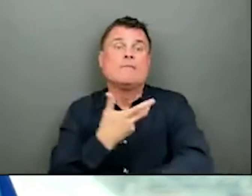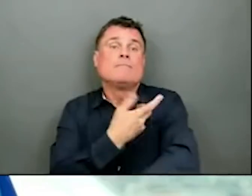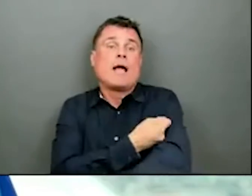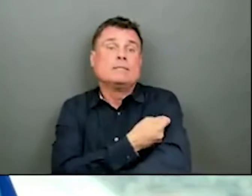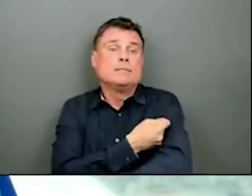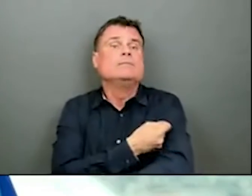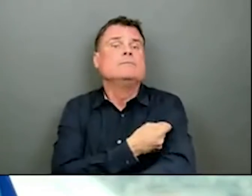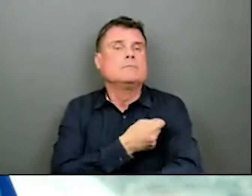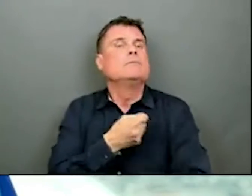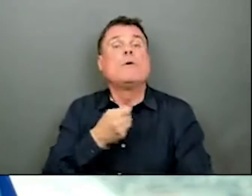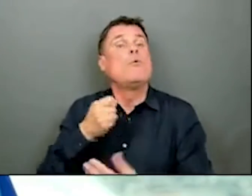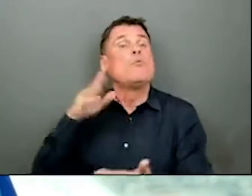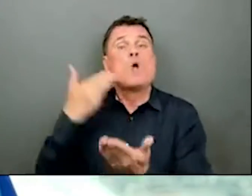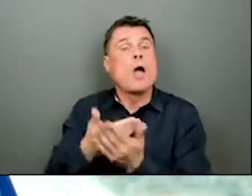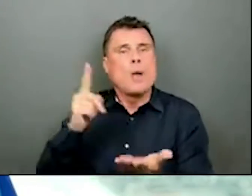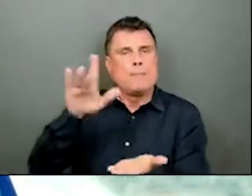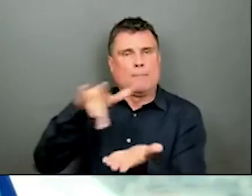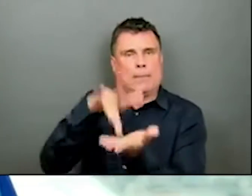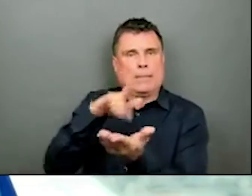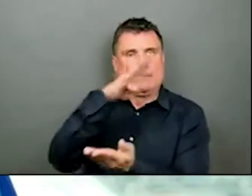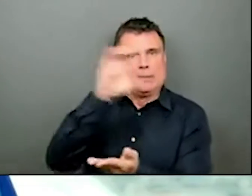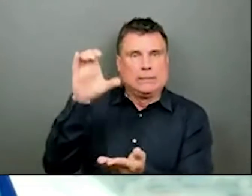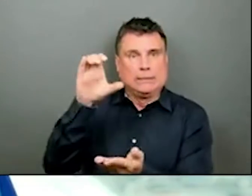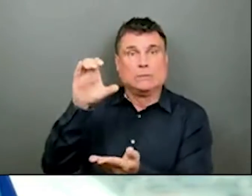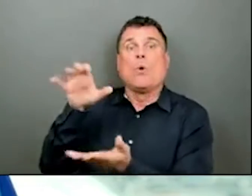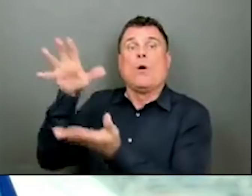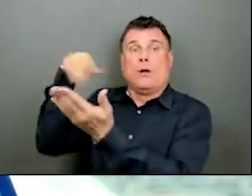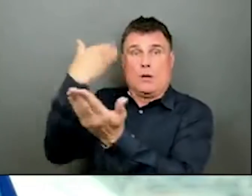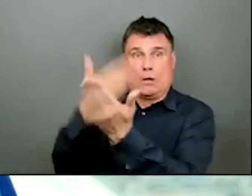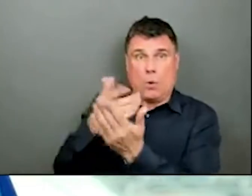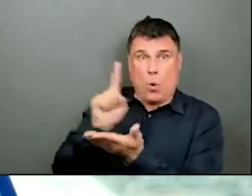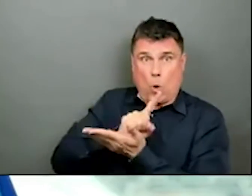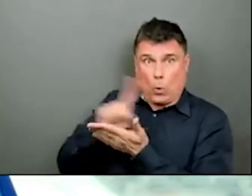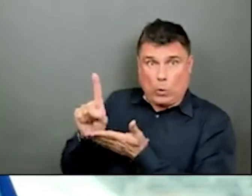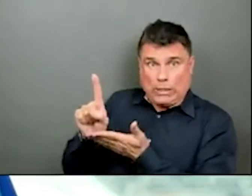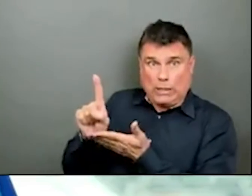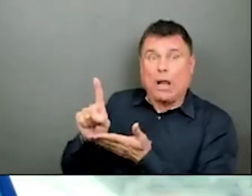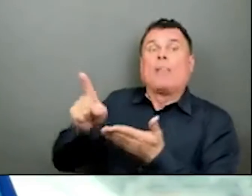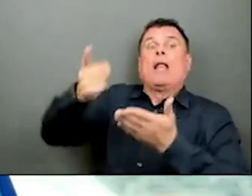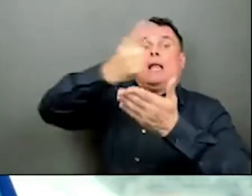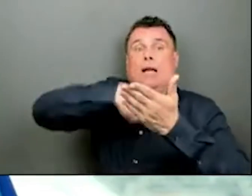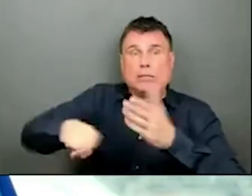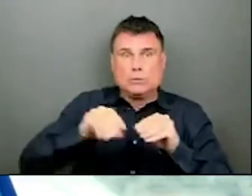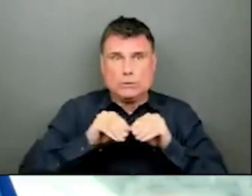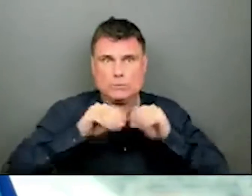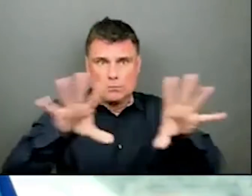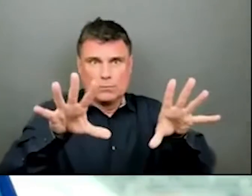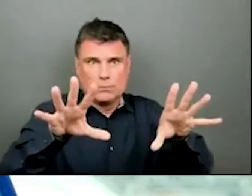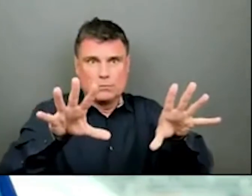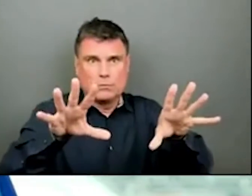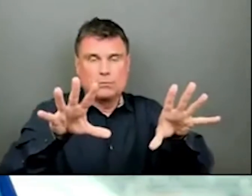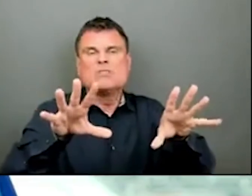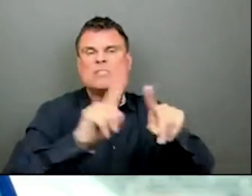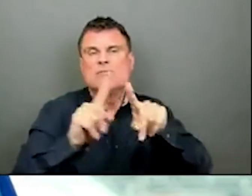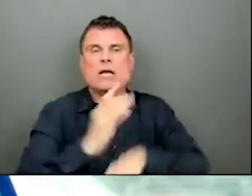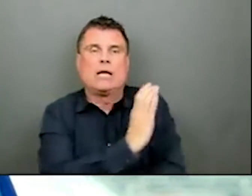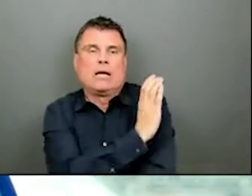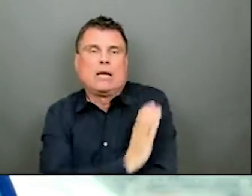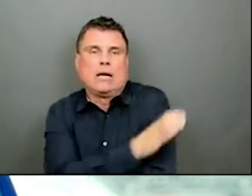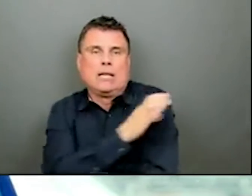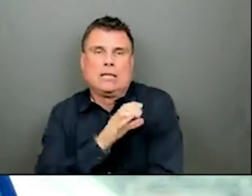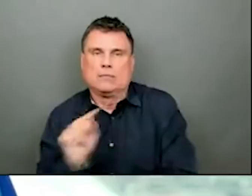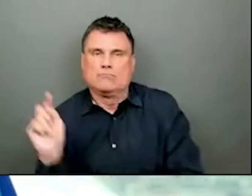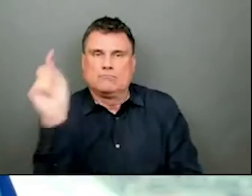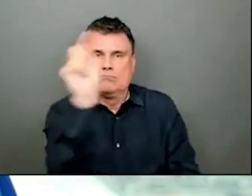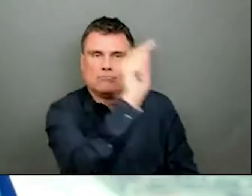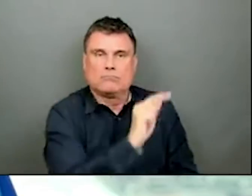get vaccine the one week, and it's part of the clinics the following week. So it's receive, distribute, put in people's arms, and then